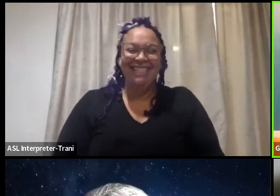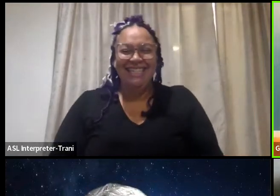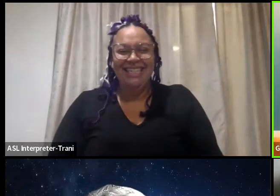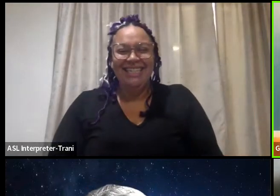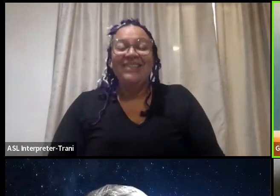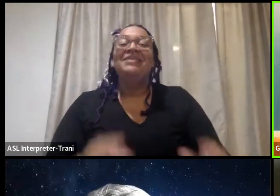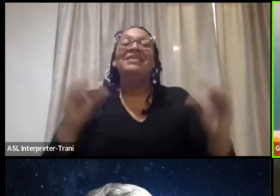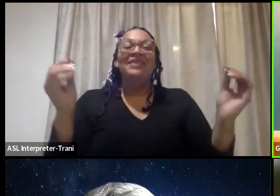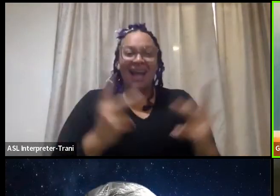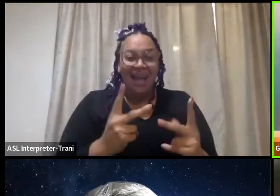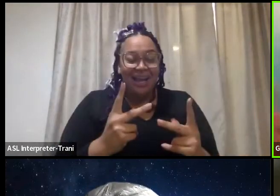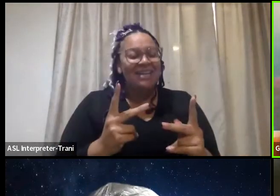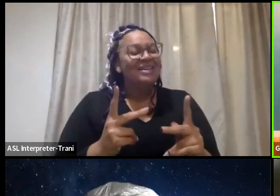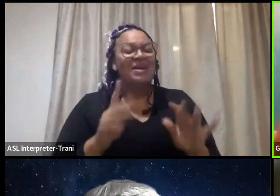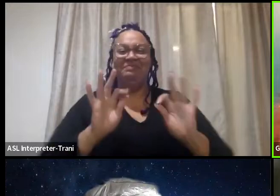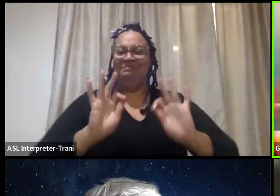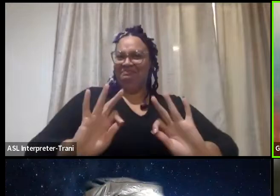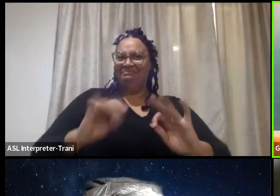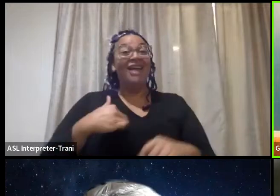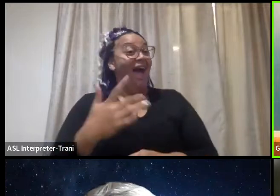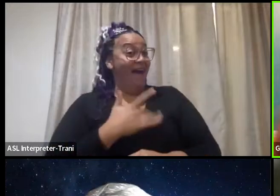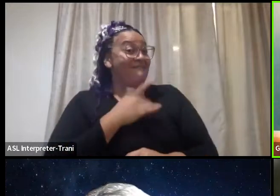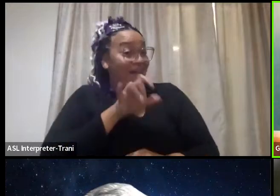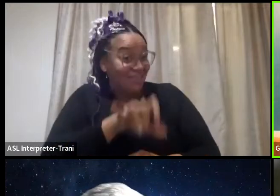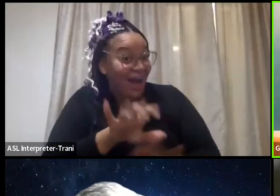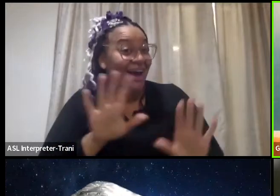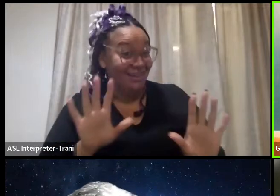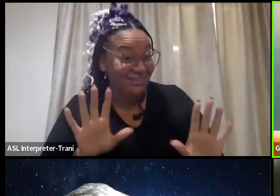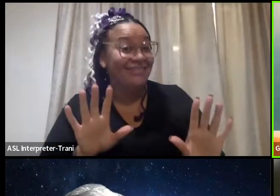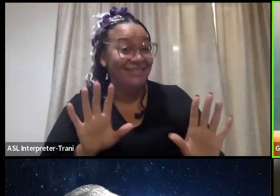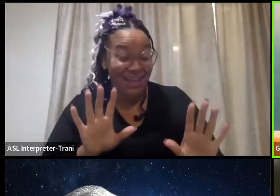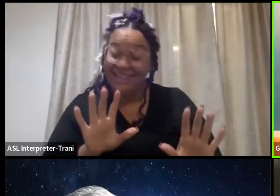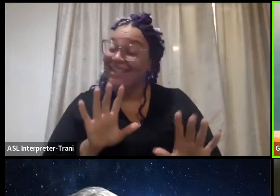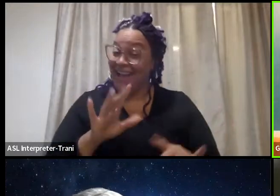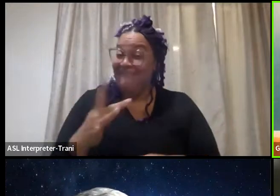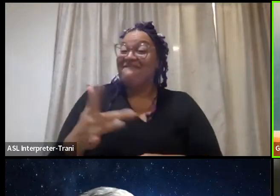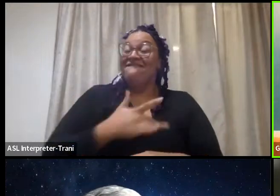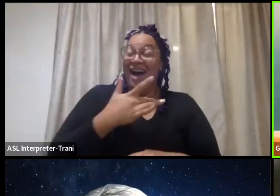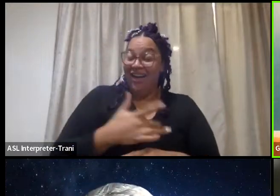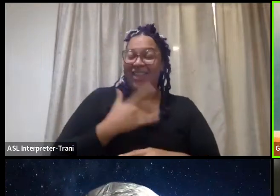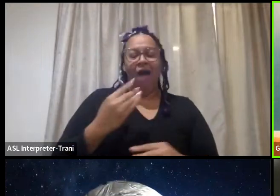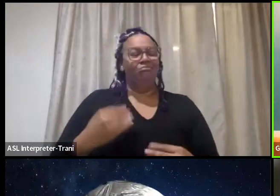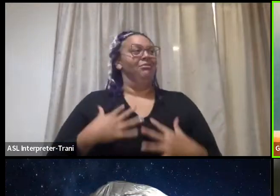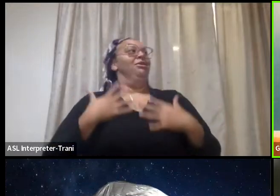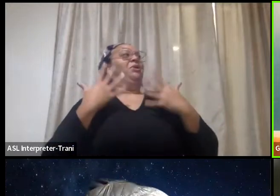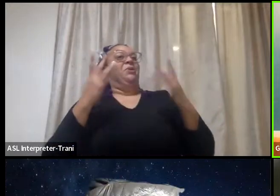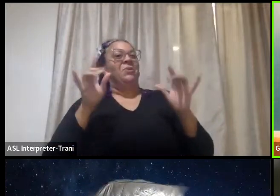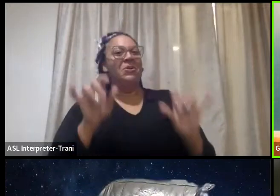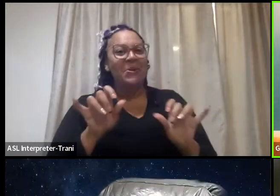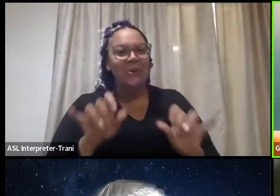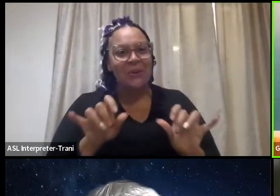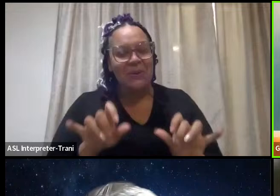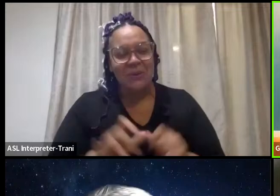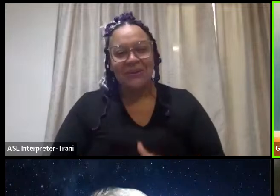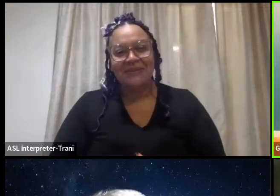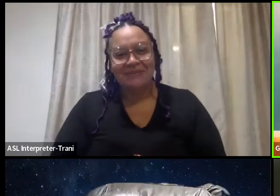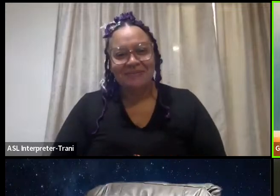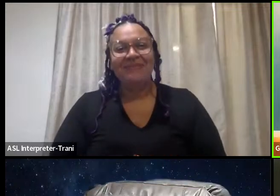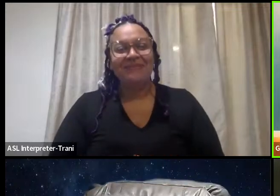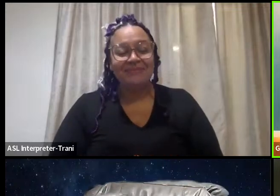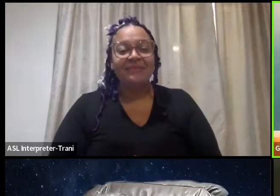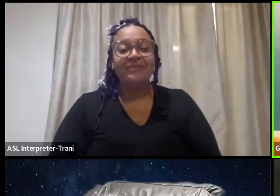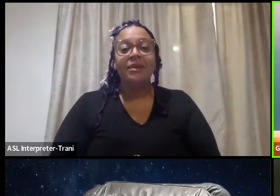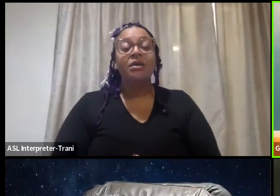All right, cool. Yeah, I felt that. I felt that wave, y'all. Okay. So, what I'll